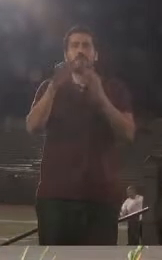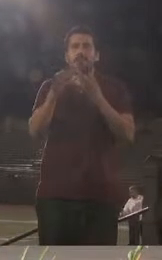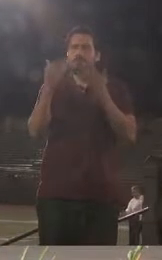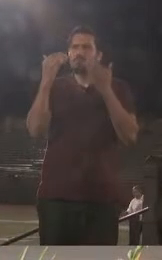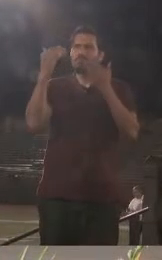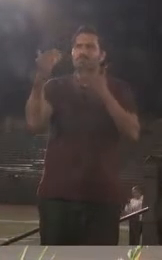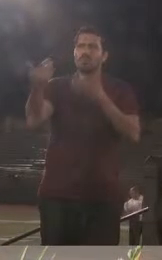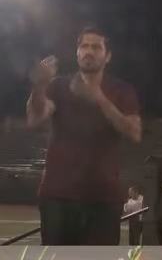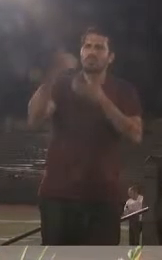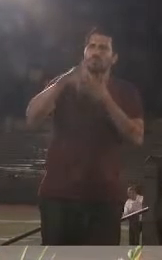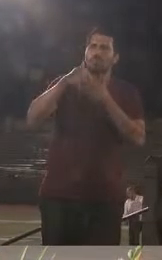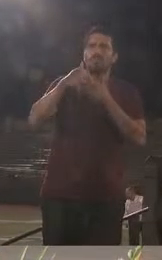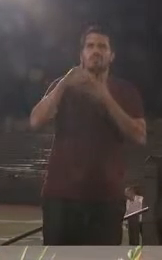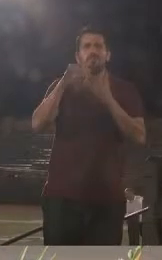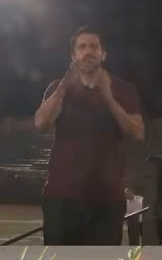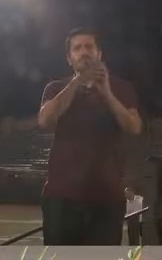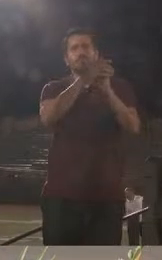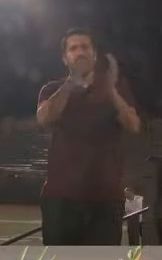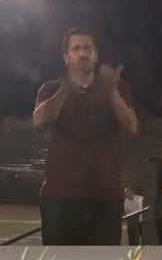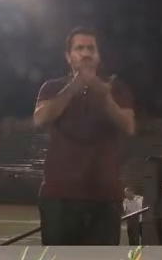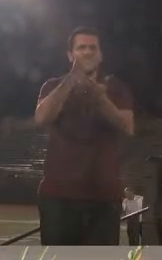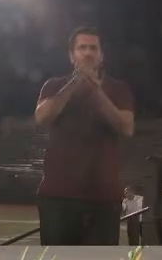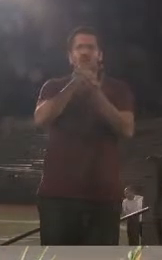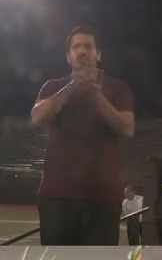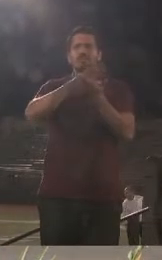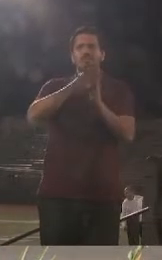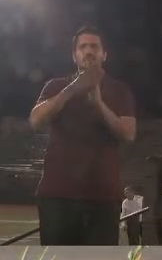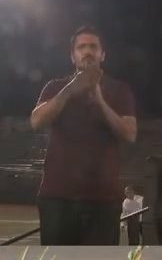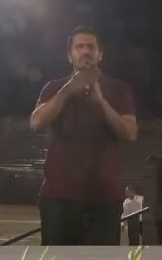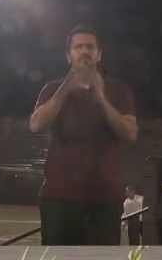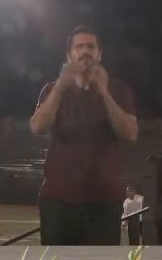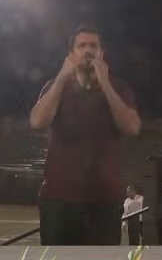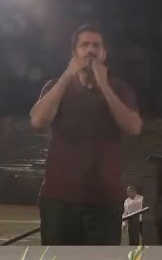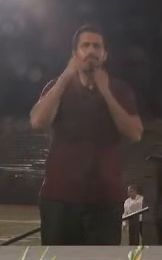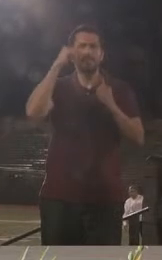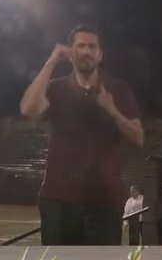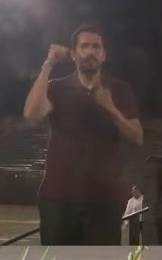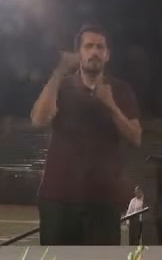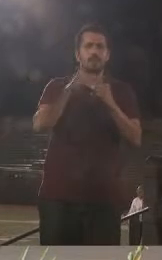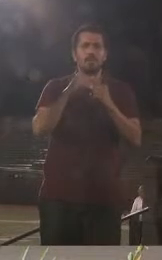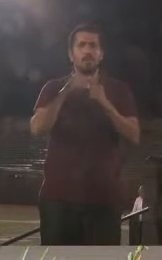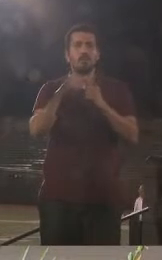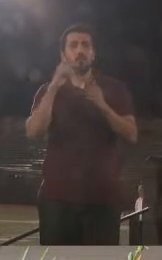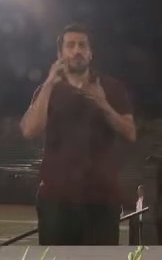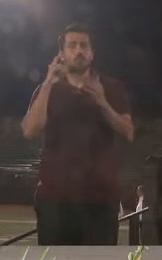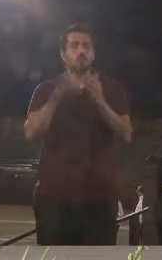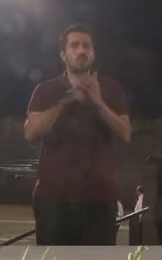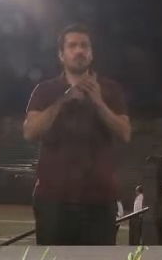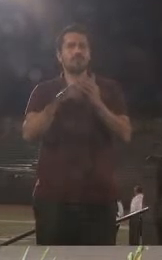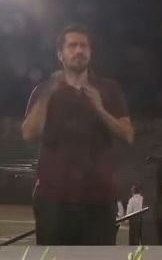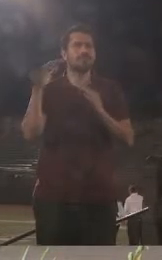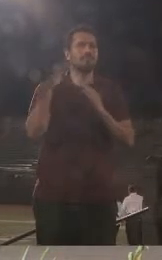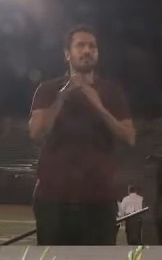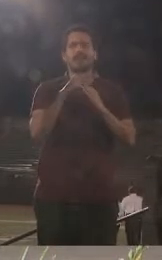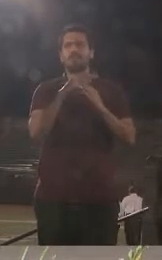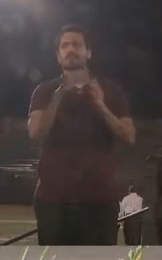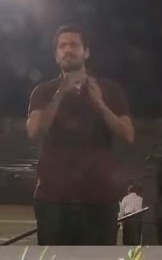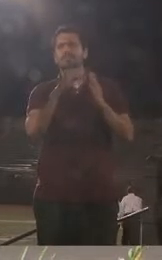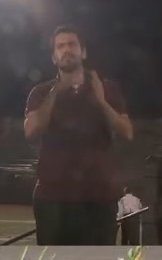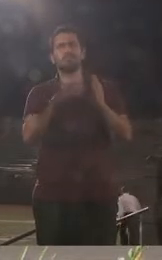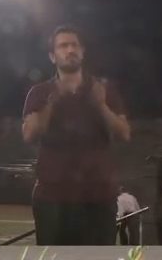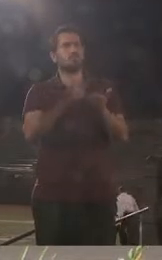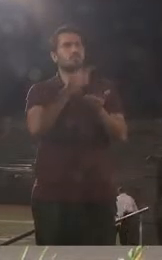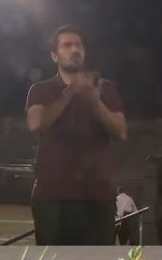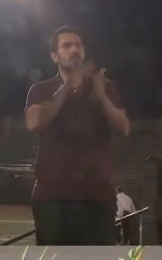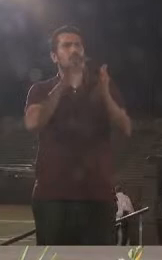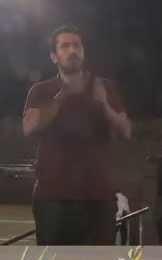making graduation a memorable occasion by recognizing our outstanding graduates with your applause as they cross